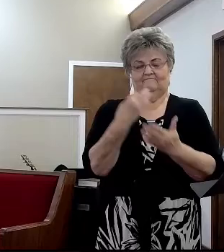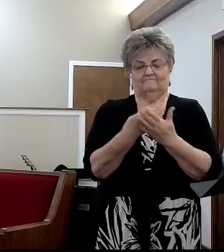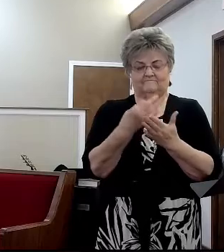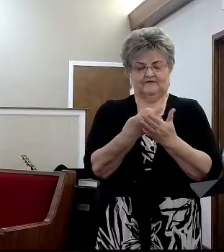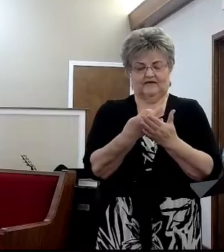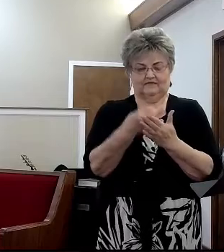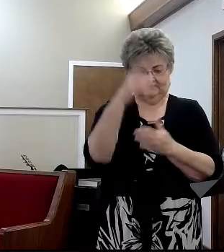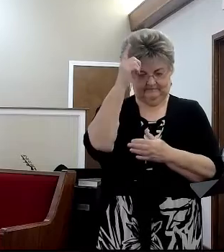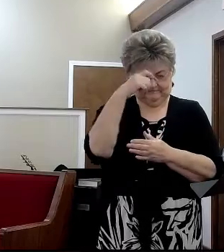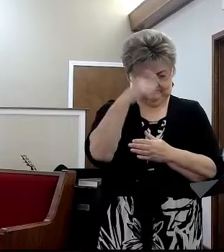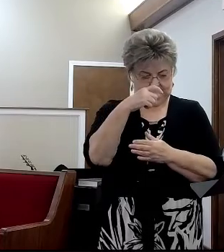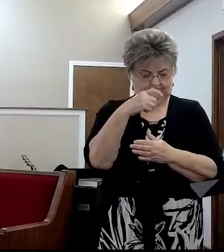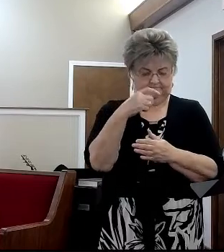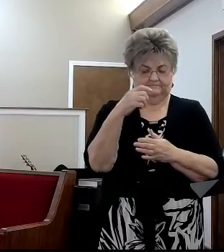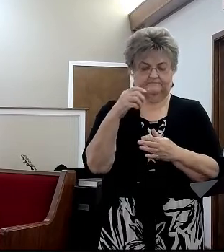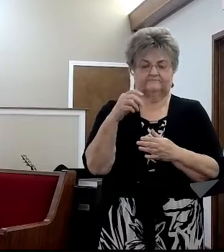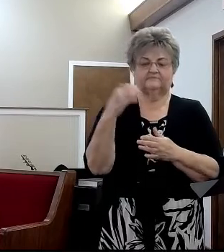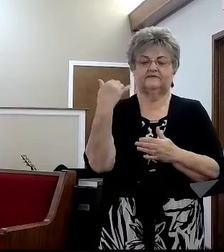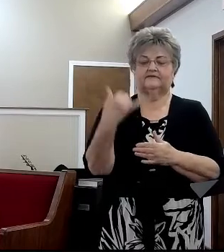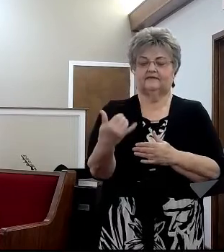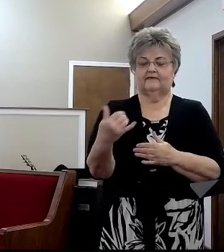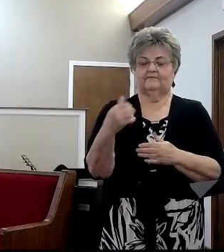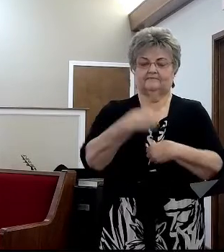about paving the way for peace.